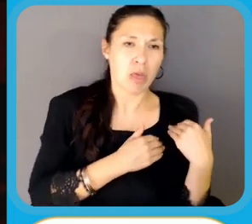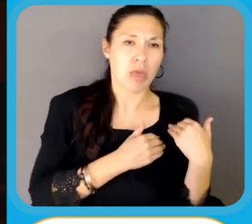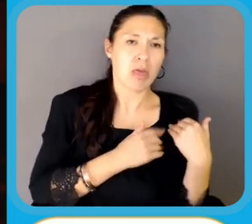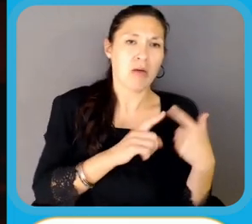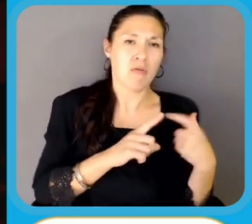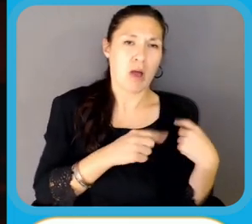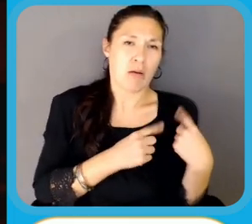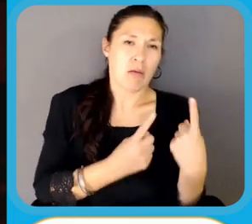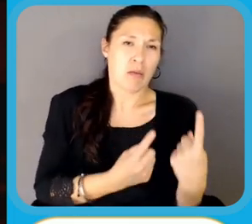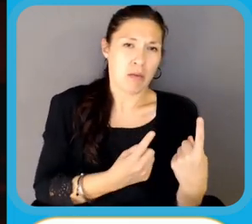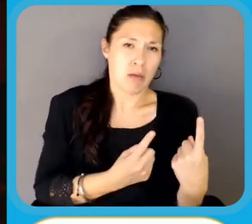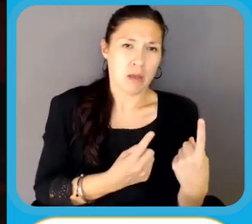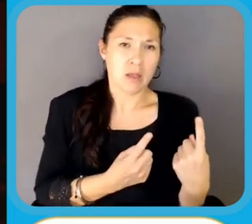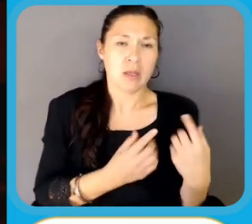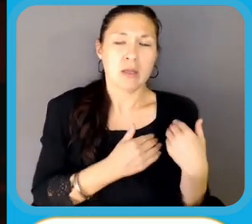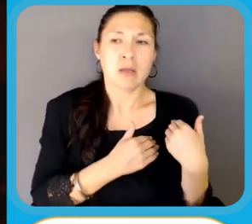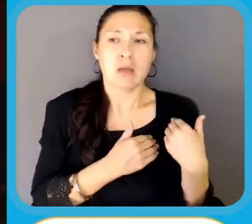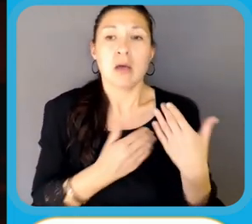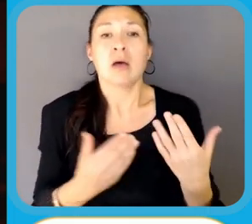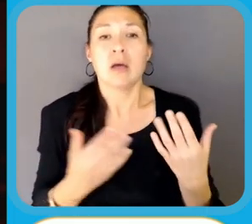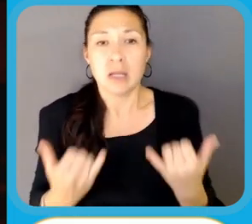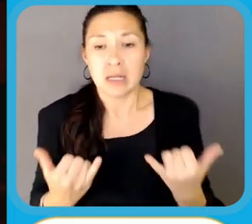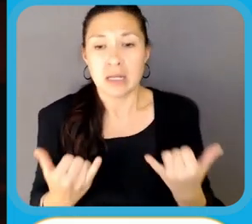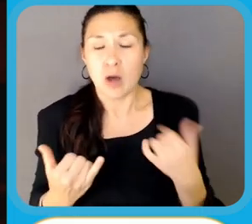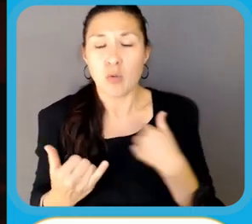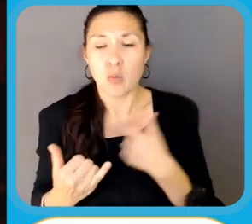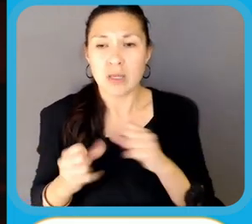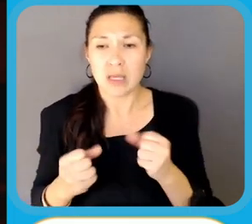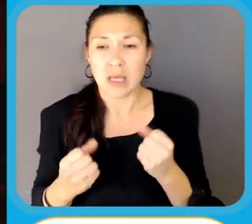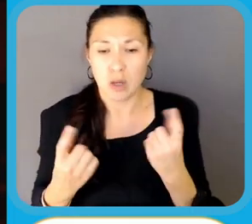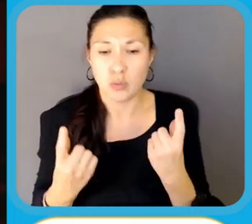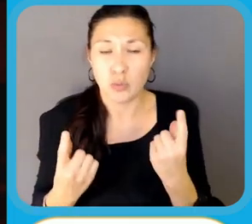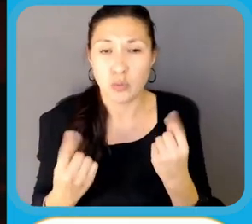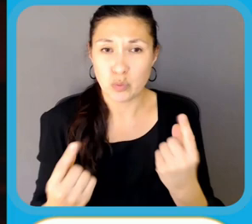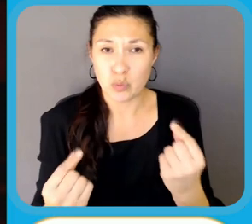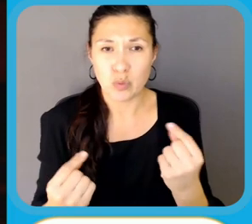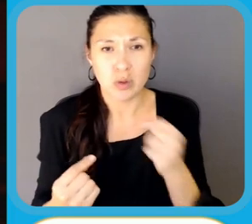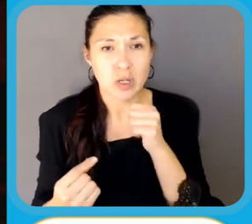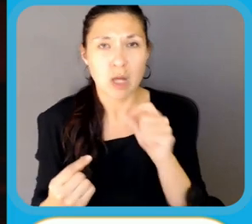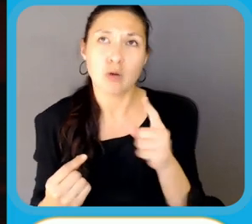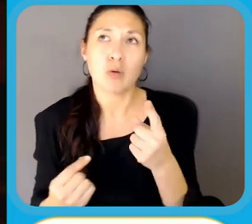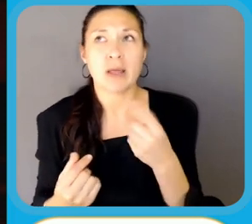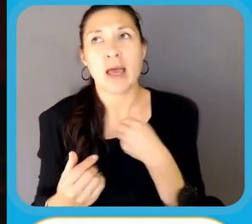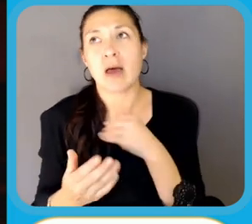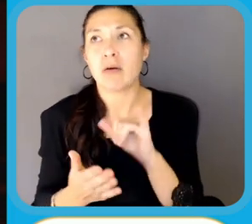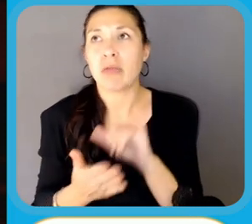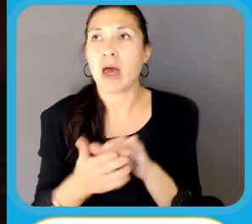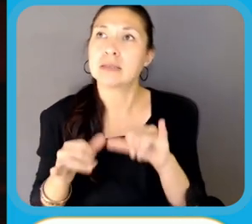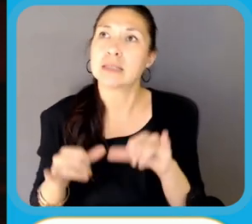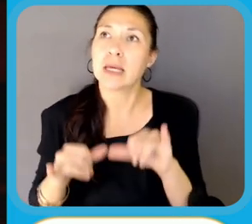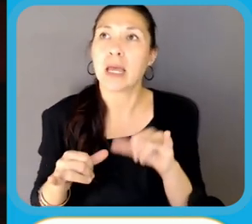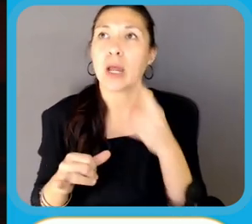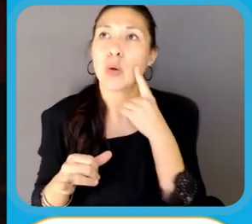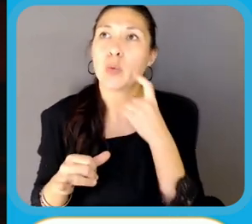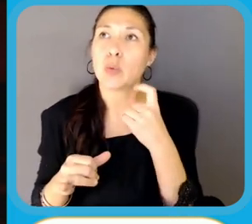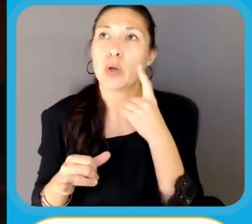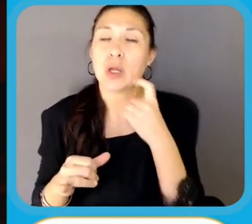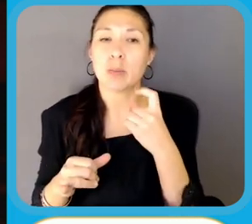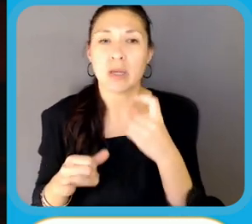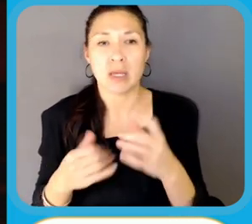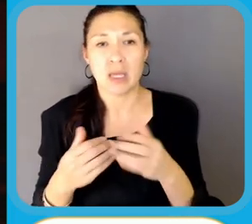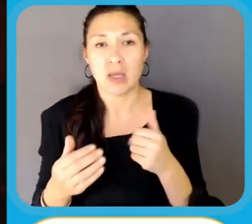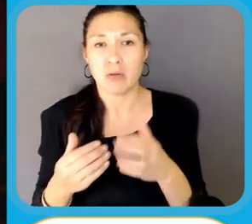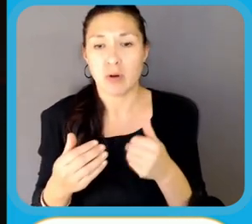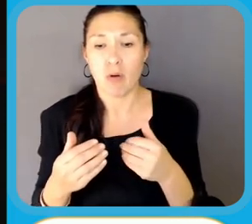to do, not just to dream. Even in hard times, especially